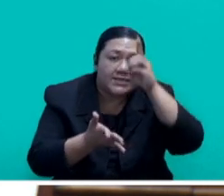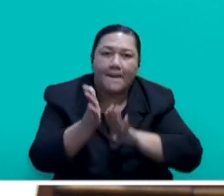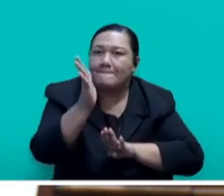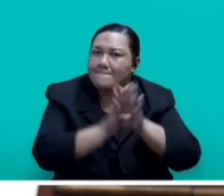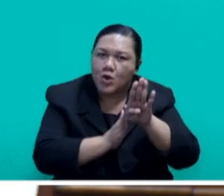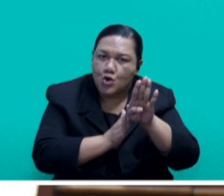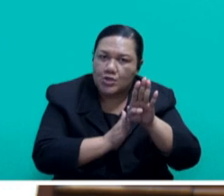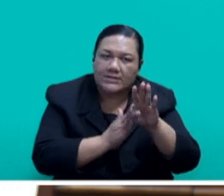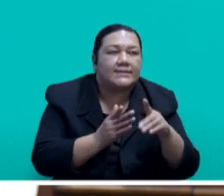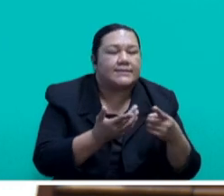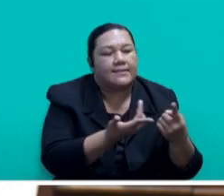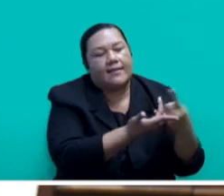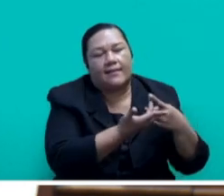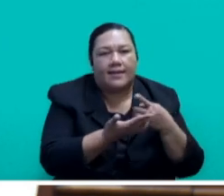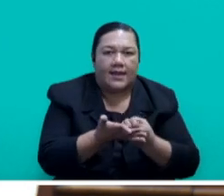confidence.